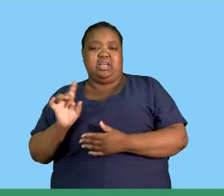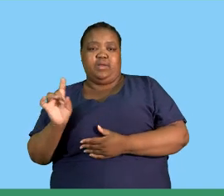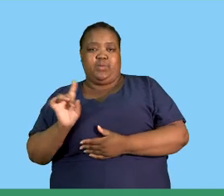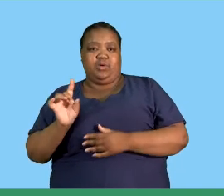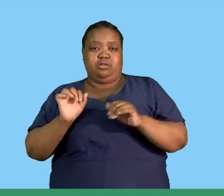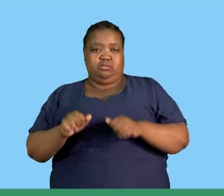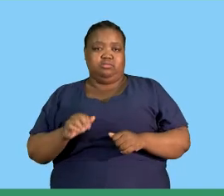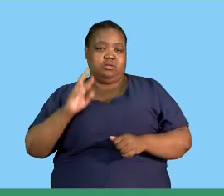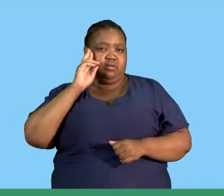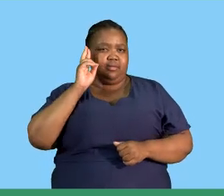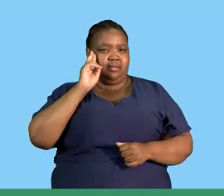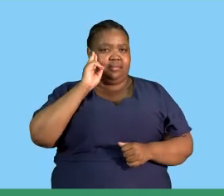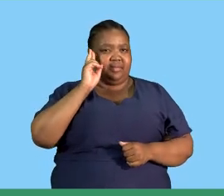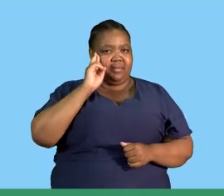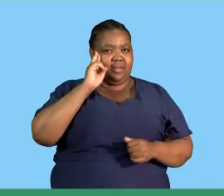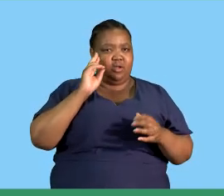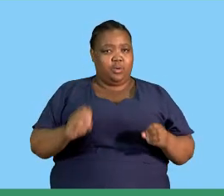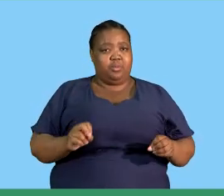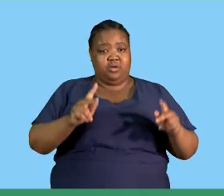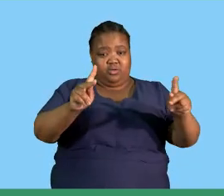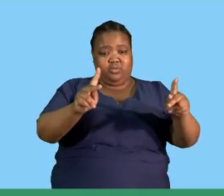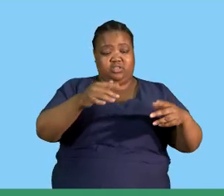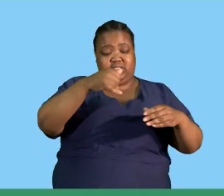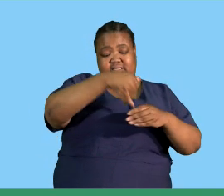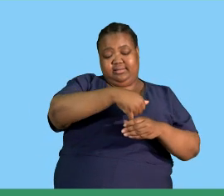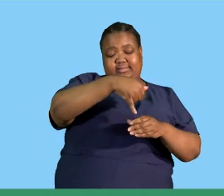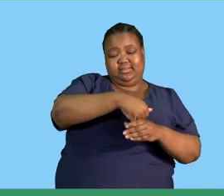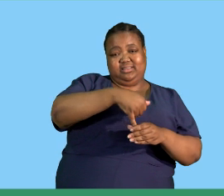it's an external factor. It's external.